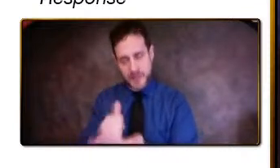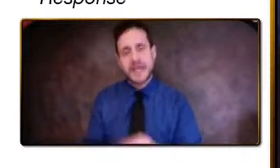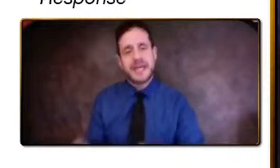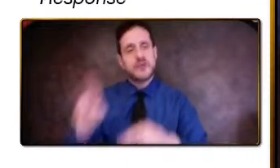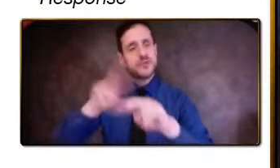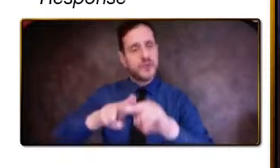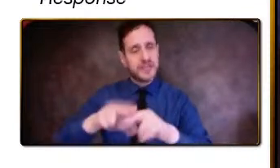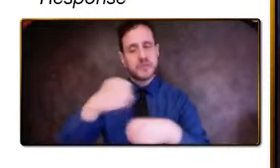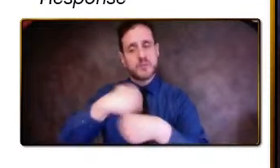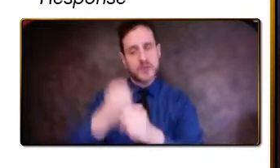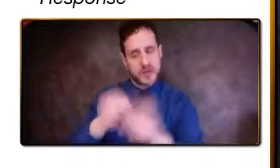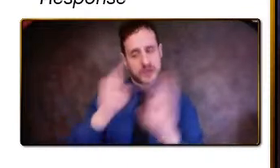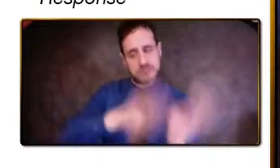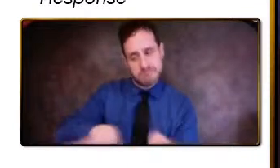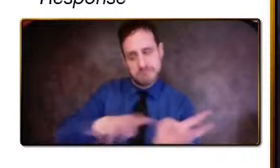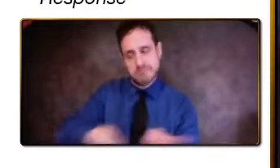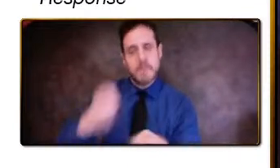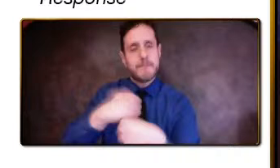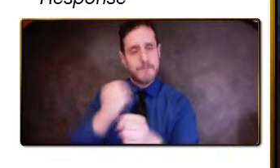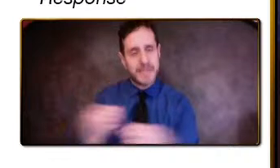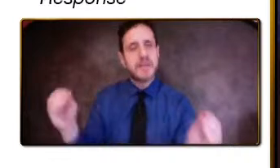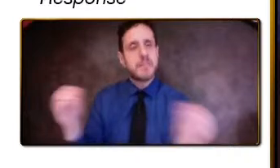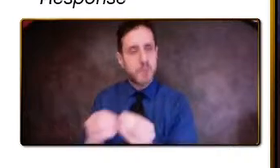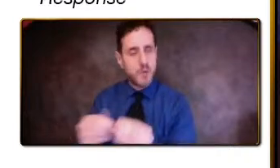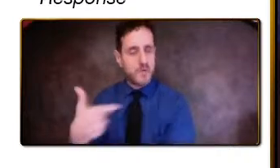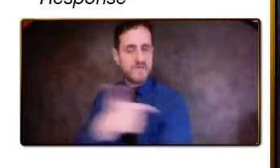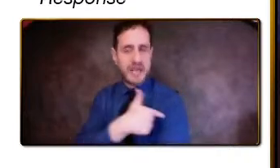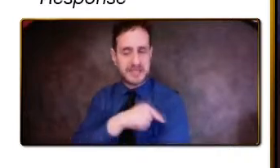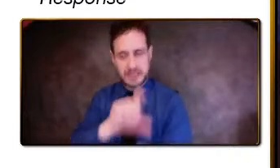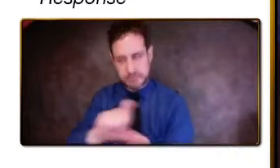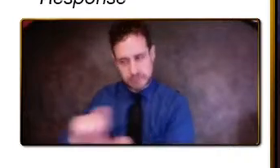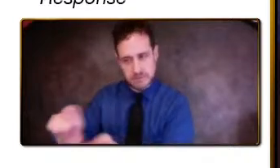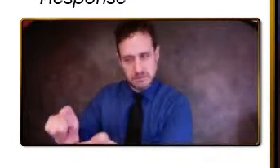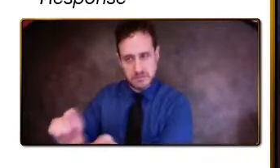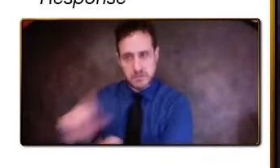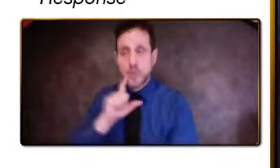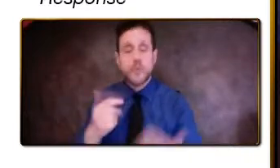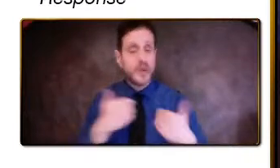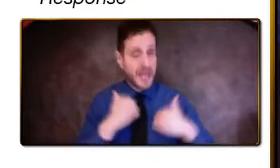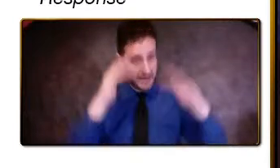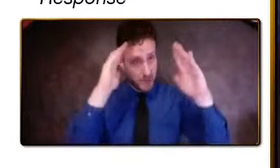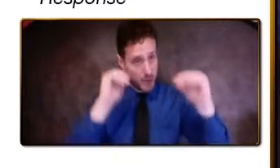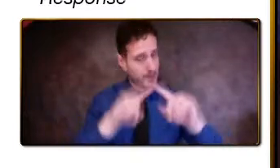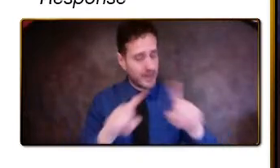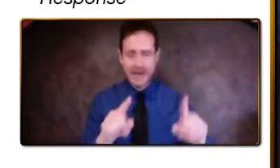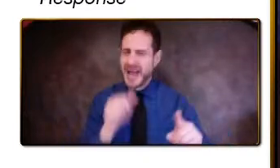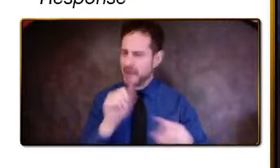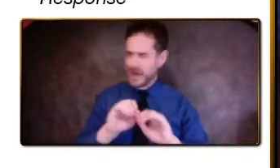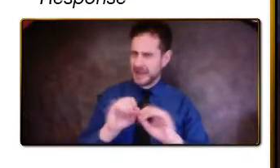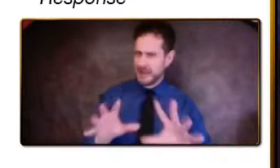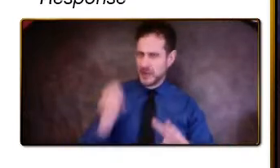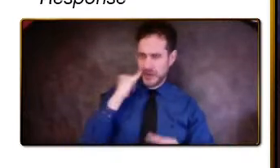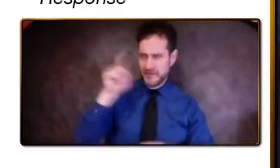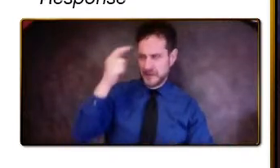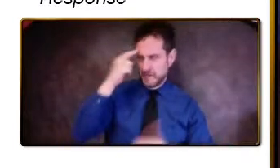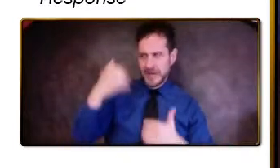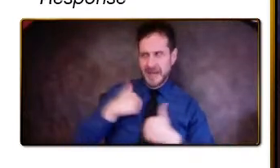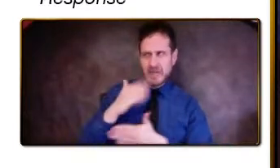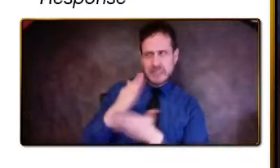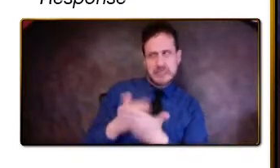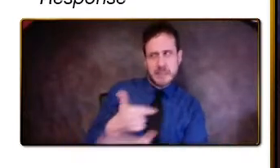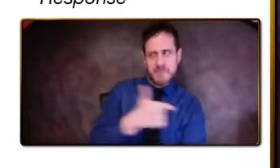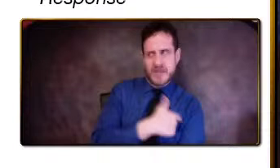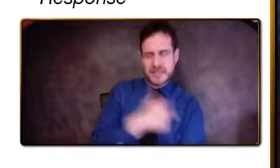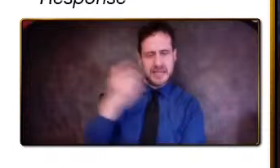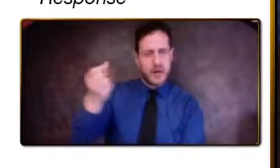So, again, we're very hopeful, but it's still unclear to me whether there are vaccines sitting on the shelf available to